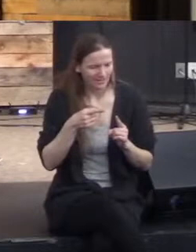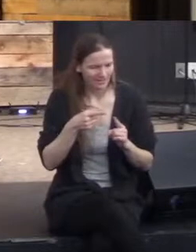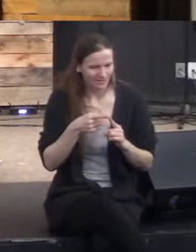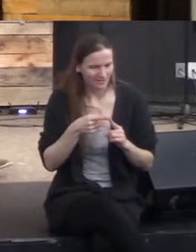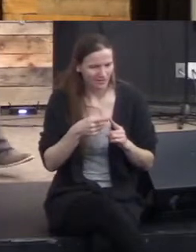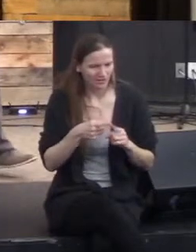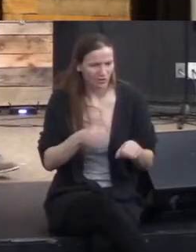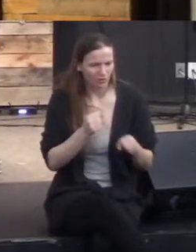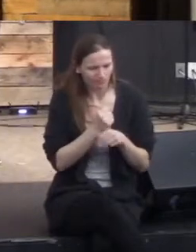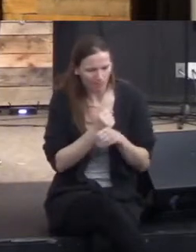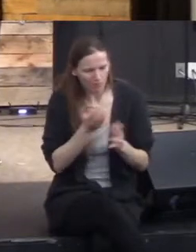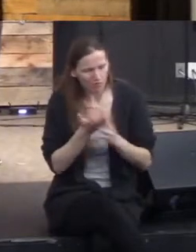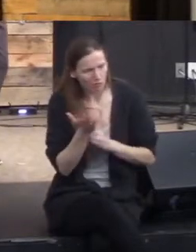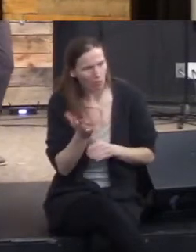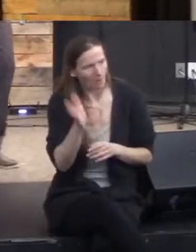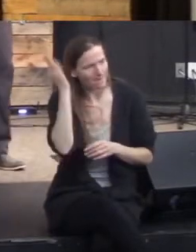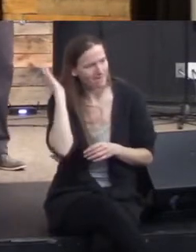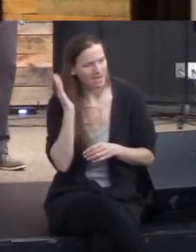and your past.